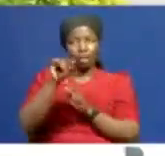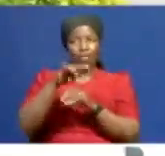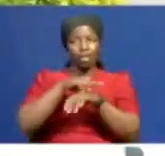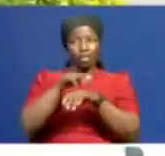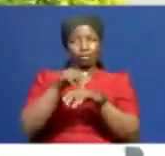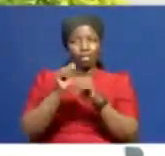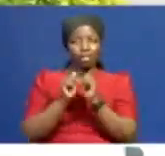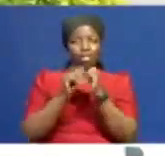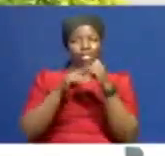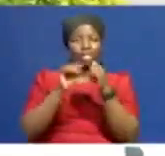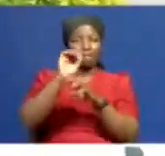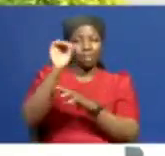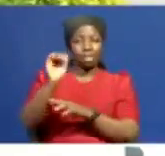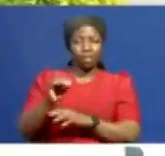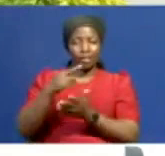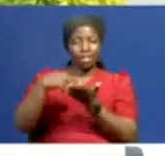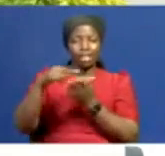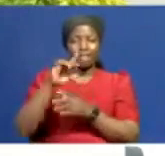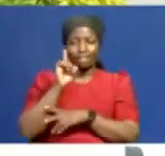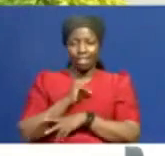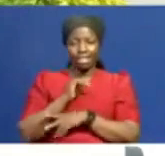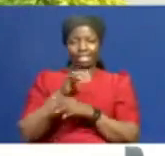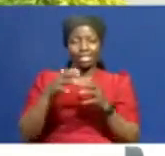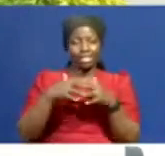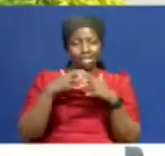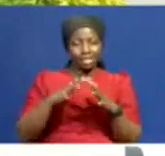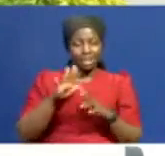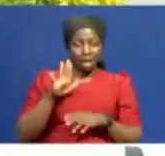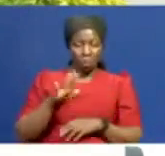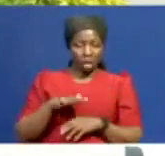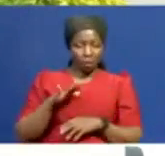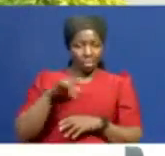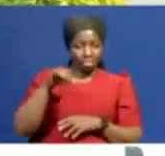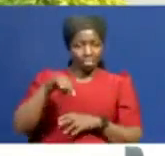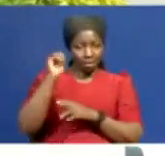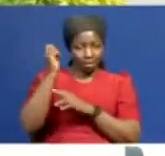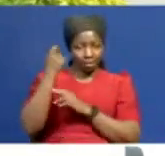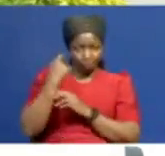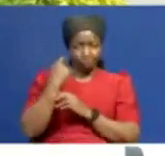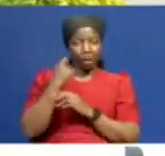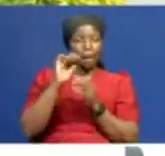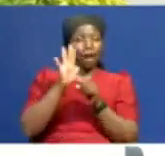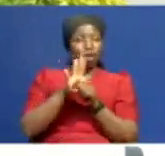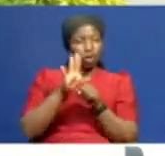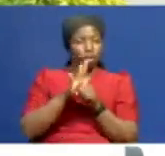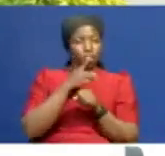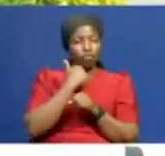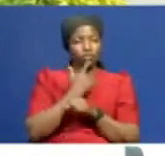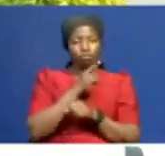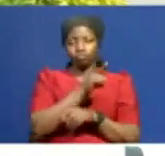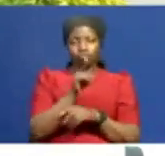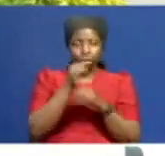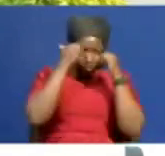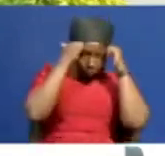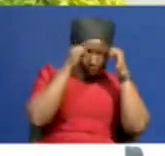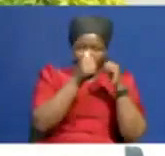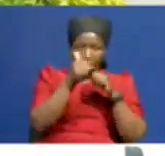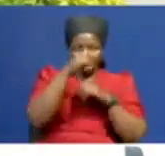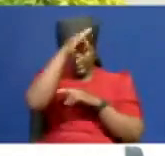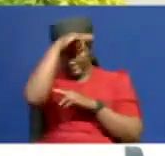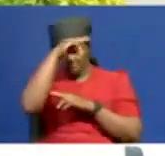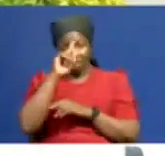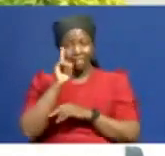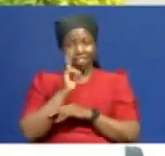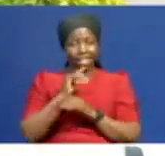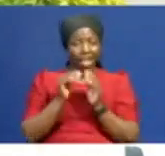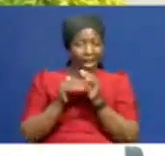of registered engineers in the country are women, and a majority of those who are studying engineering or those who have already graduated